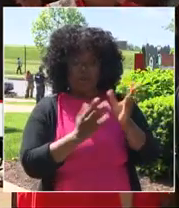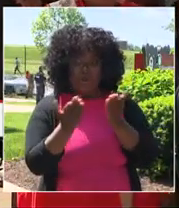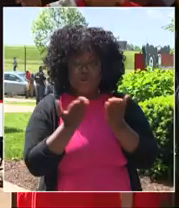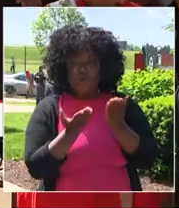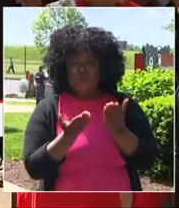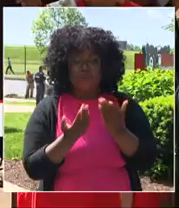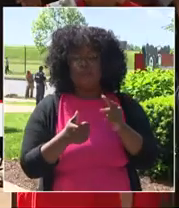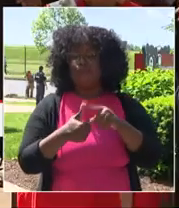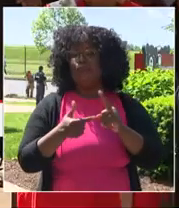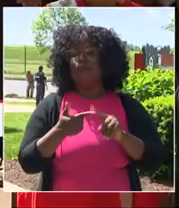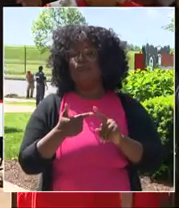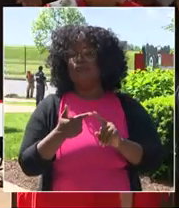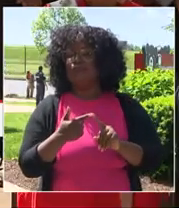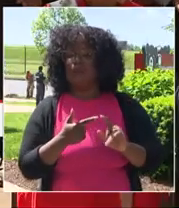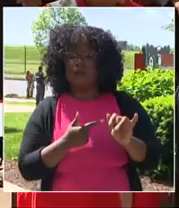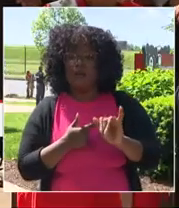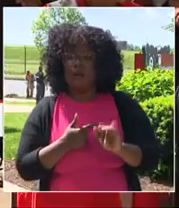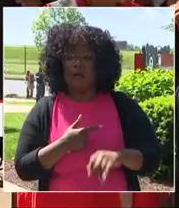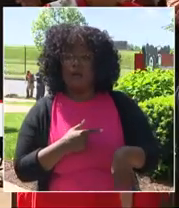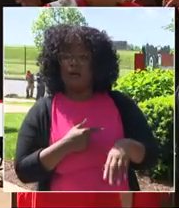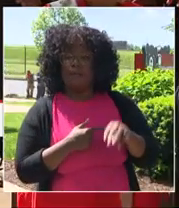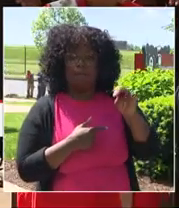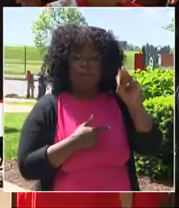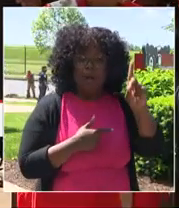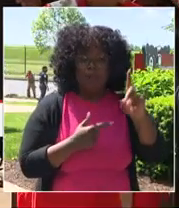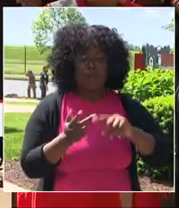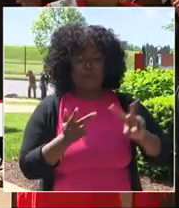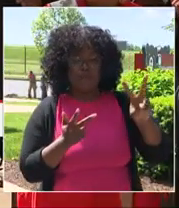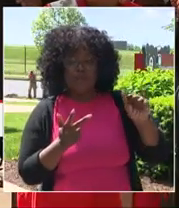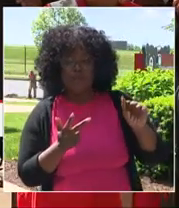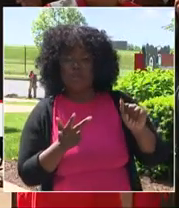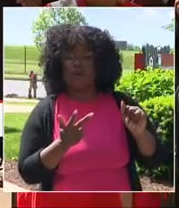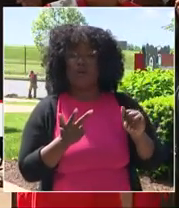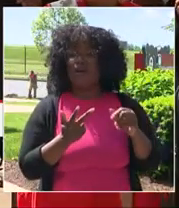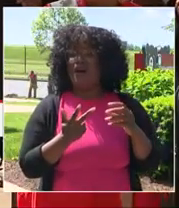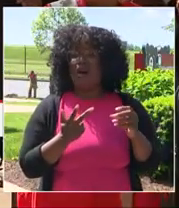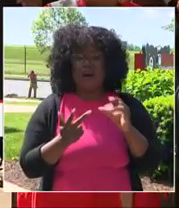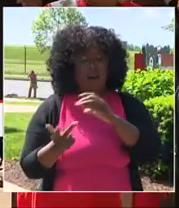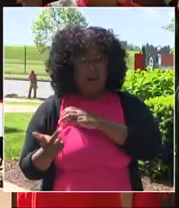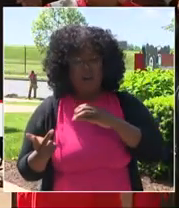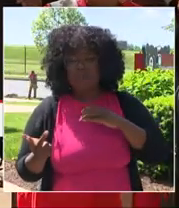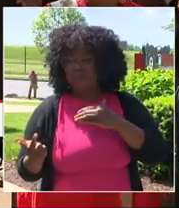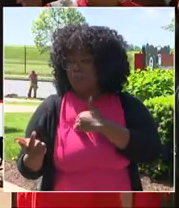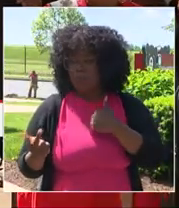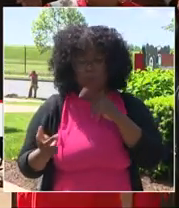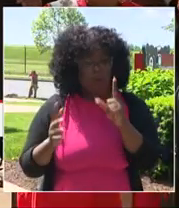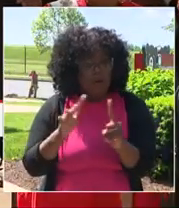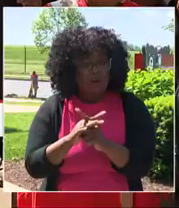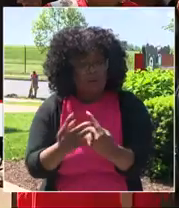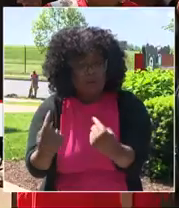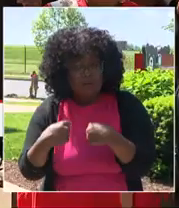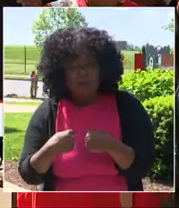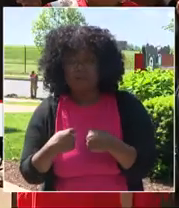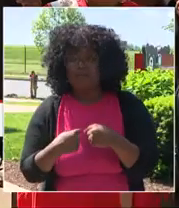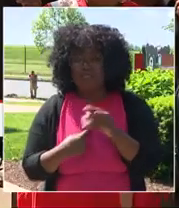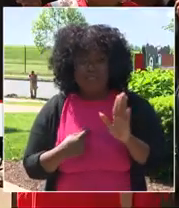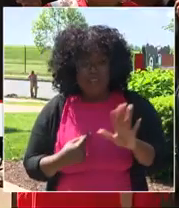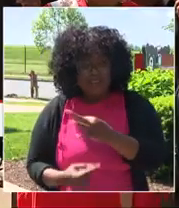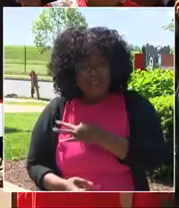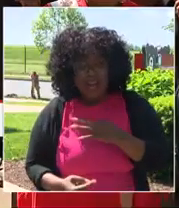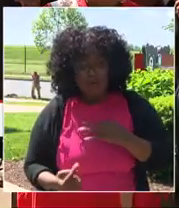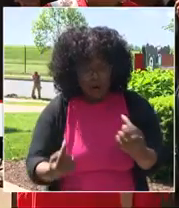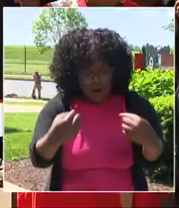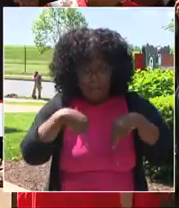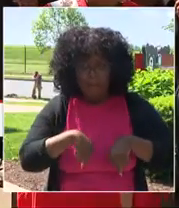of Congress, their staff, and they deserve quality care. And so we just want to make it